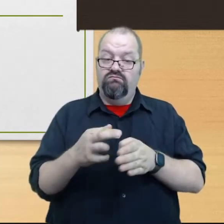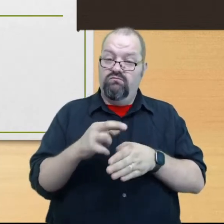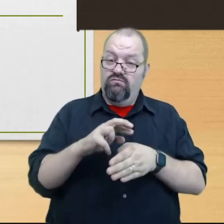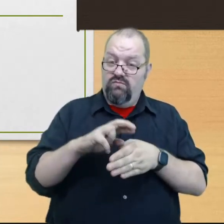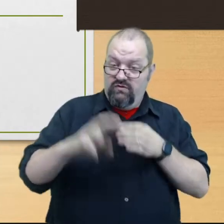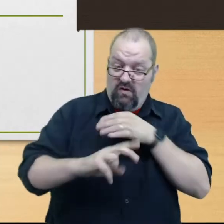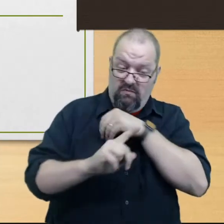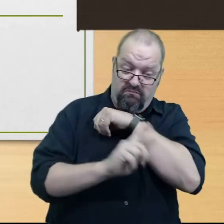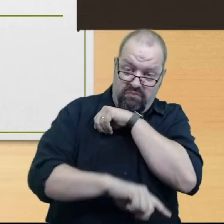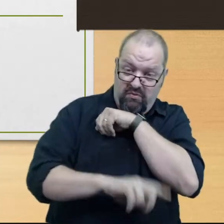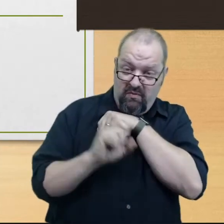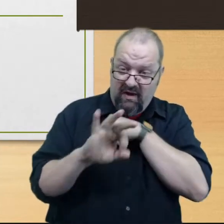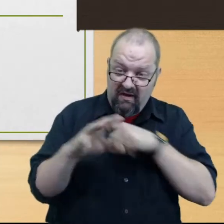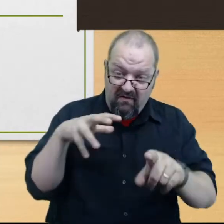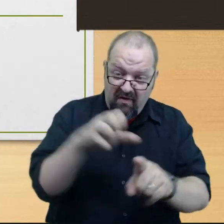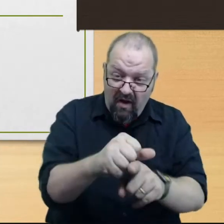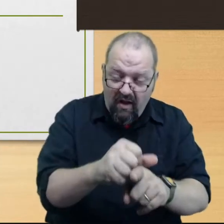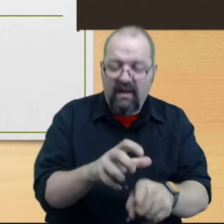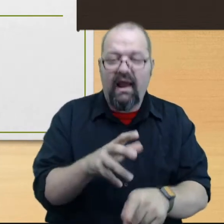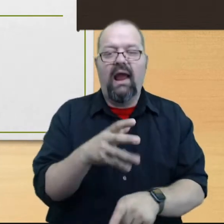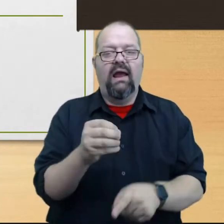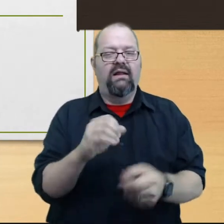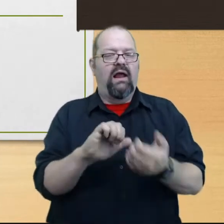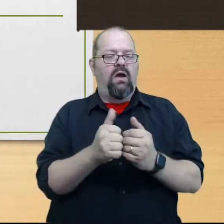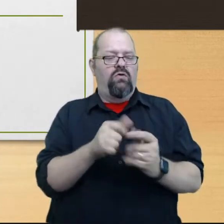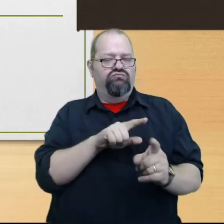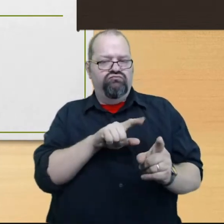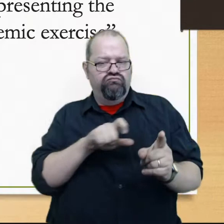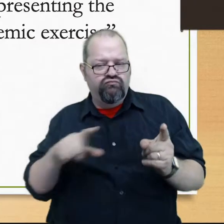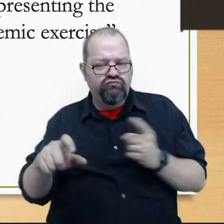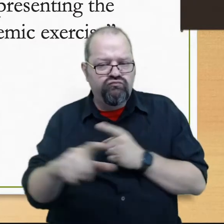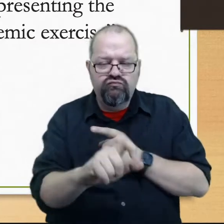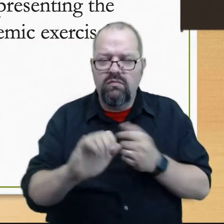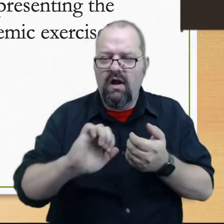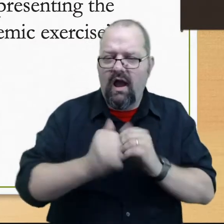student, and how to avoid plagiarizing.